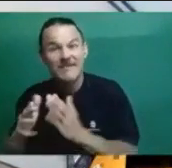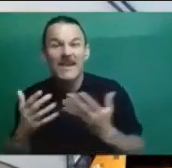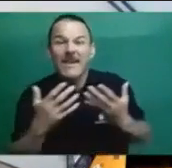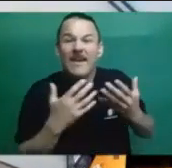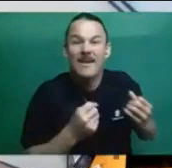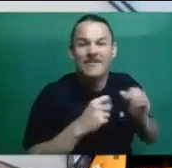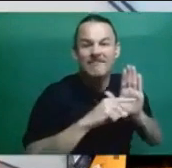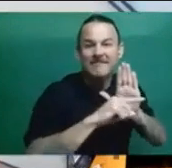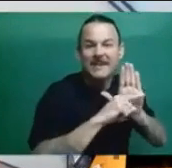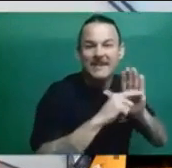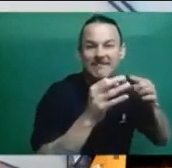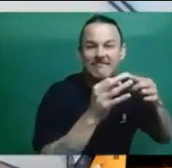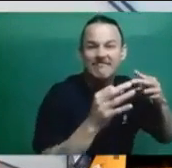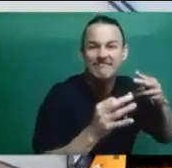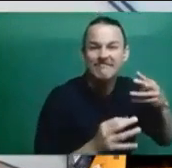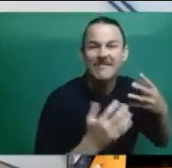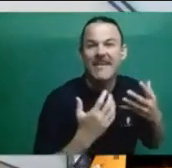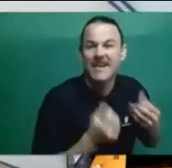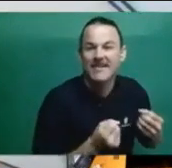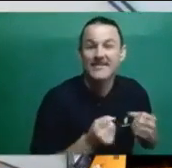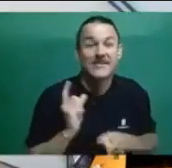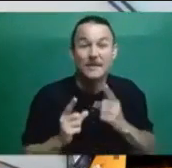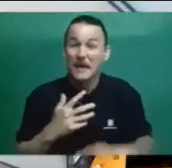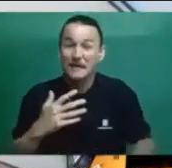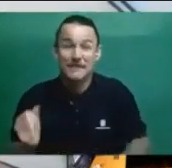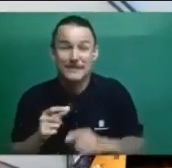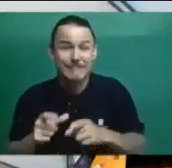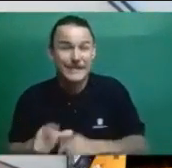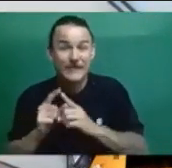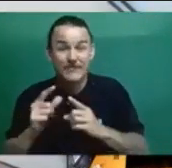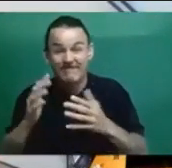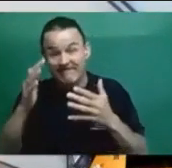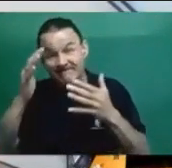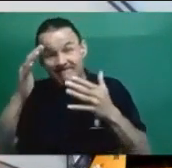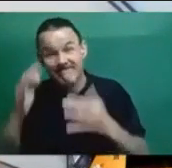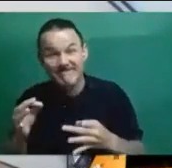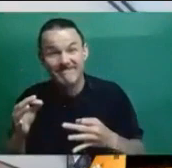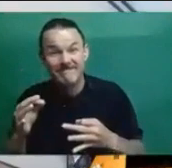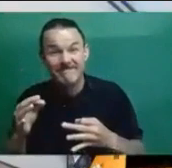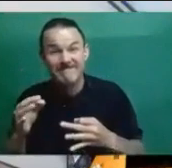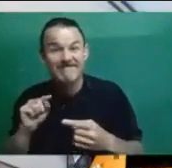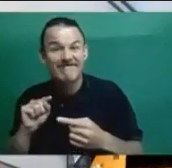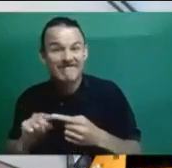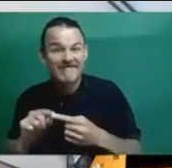we have to make that very difficult choice where we know there will be damage, we know there will be harm, and